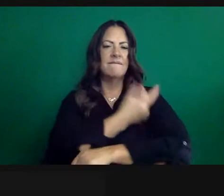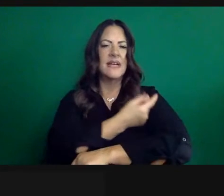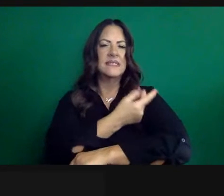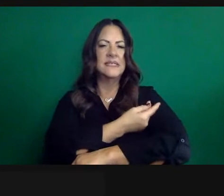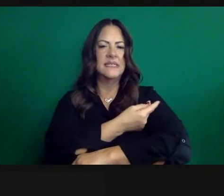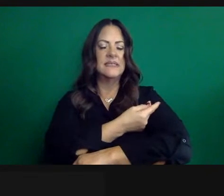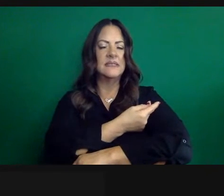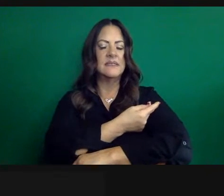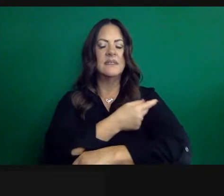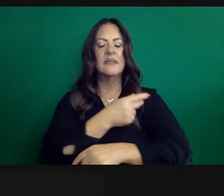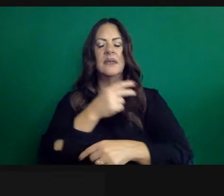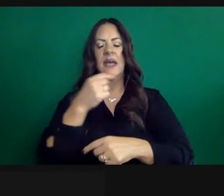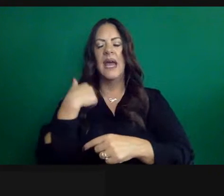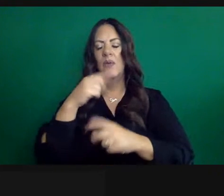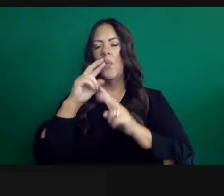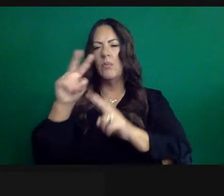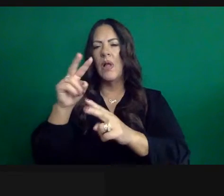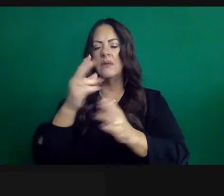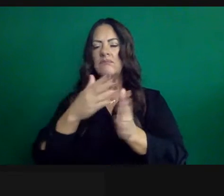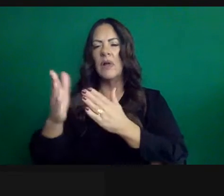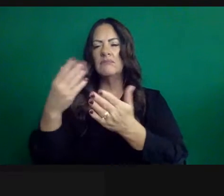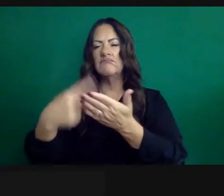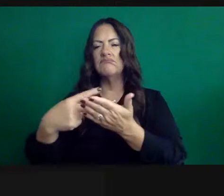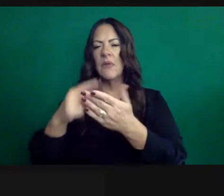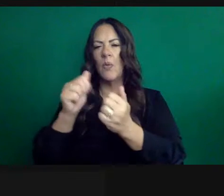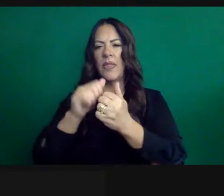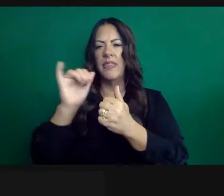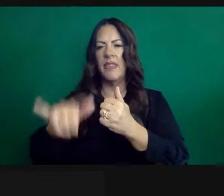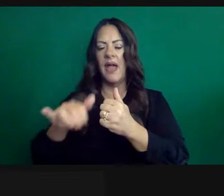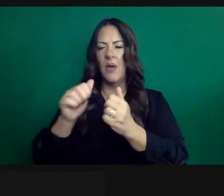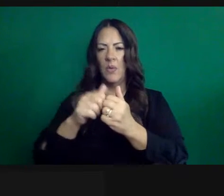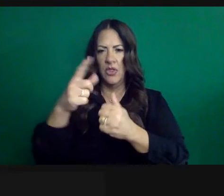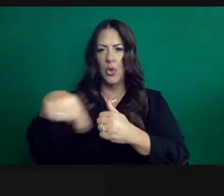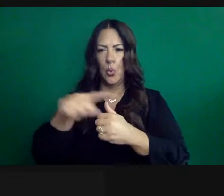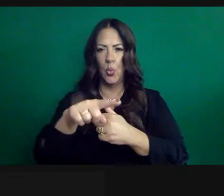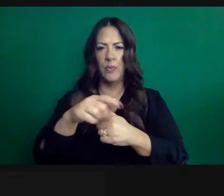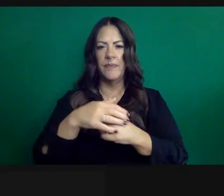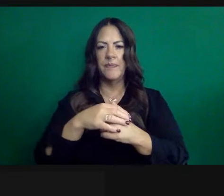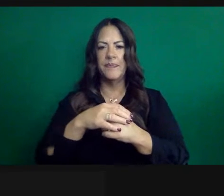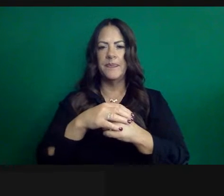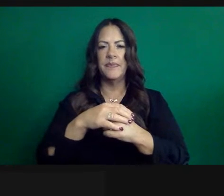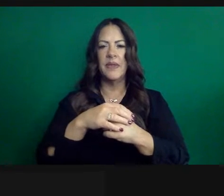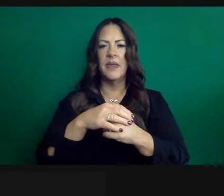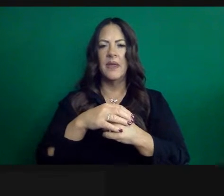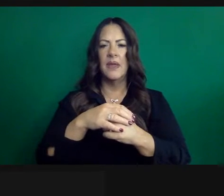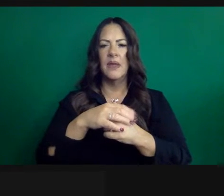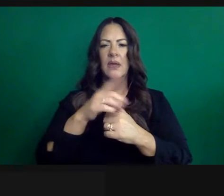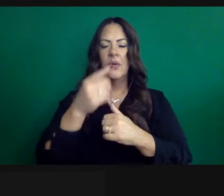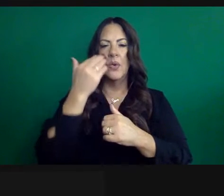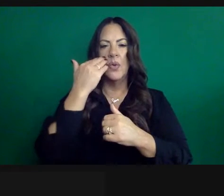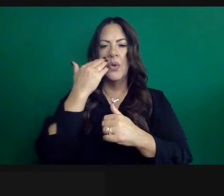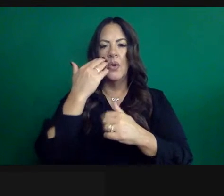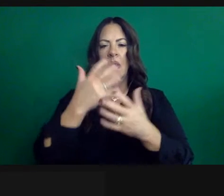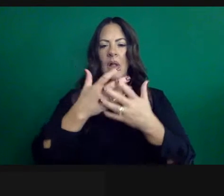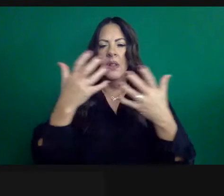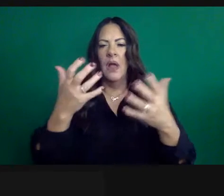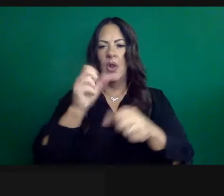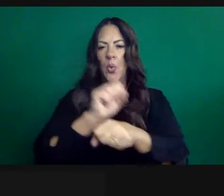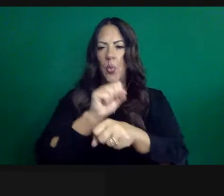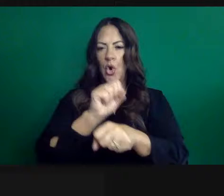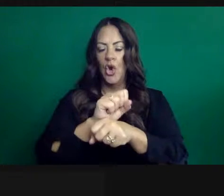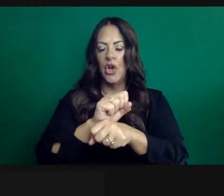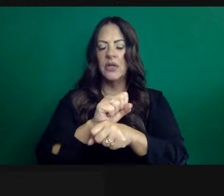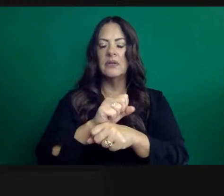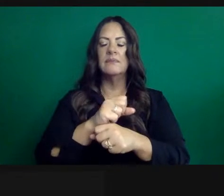day, and look forward to that with a number of you and you know, the tremendous work both at the state